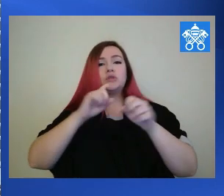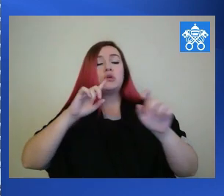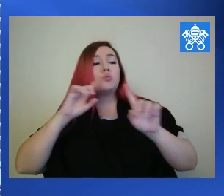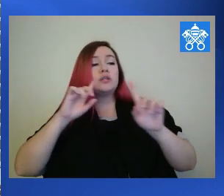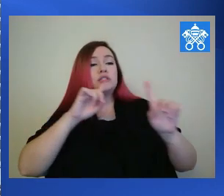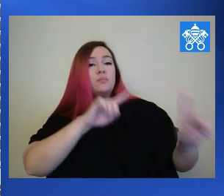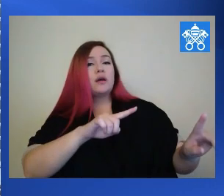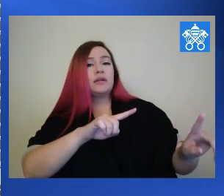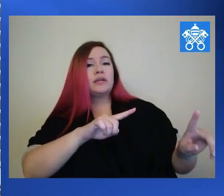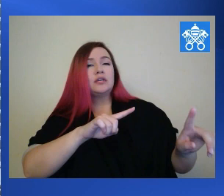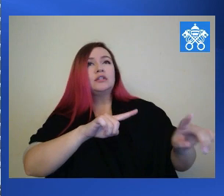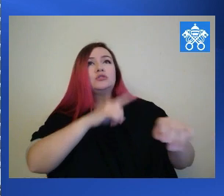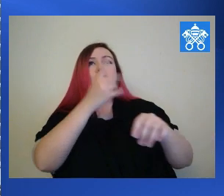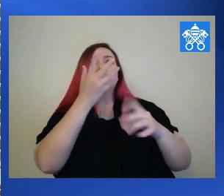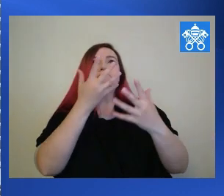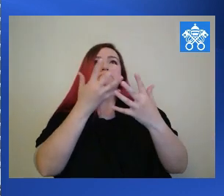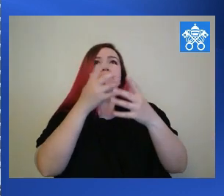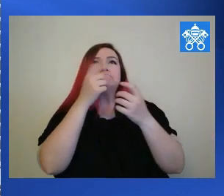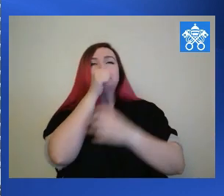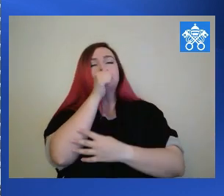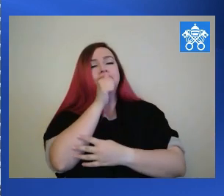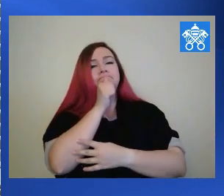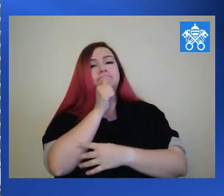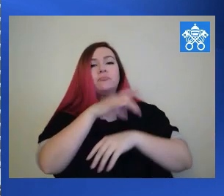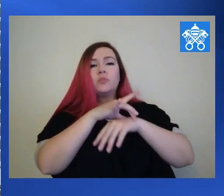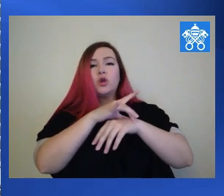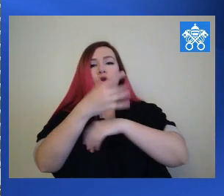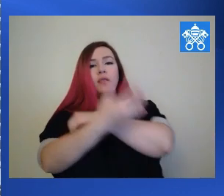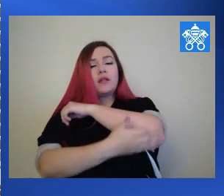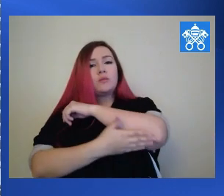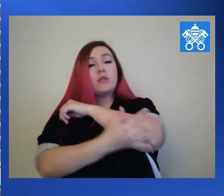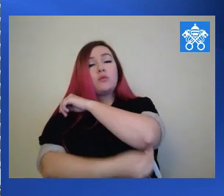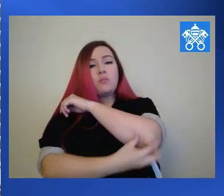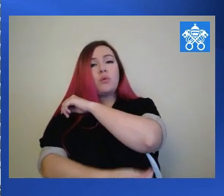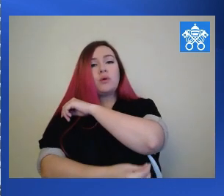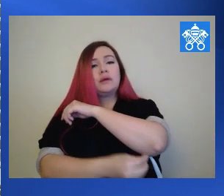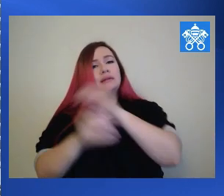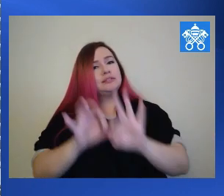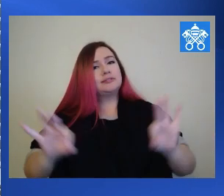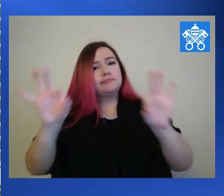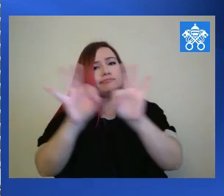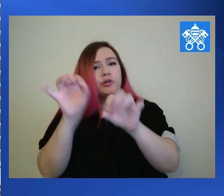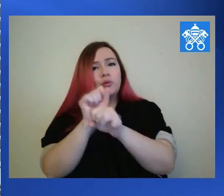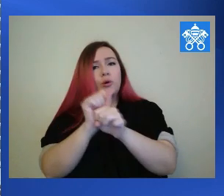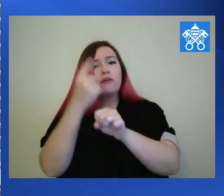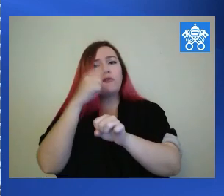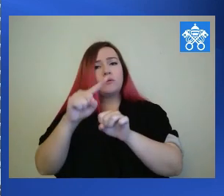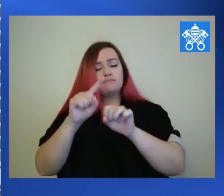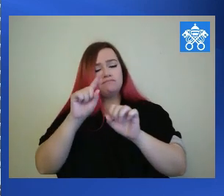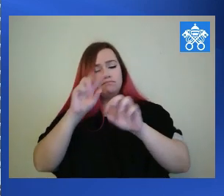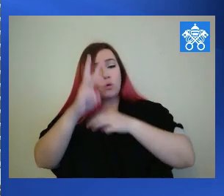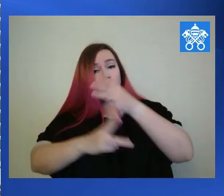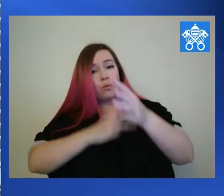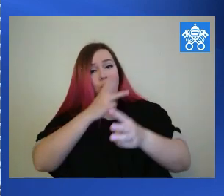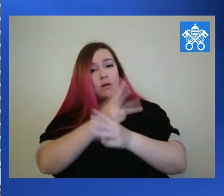cry of the earth and the cry of the poor. This is a crucial work for the future of humanity, and he hopes that it